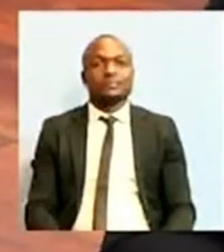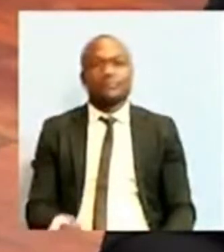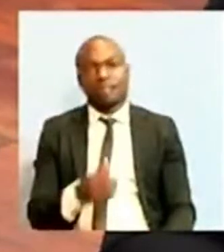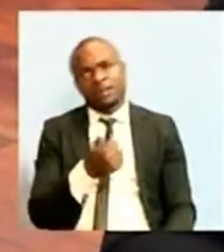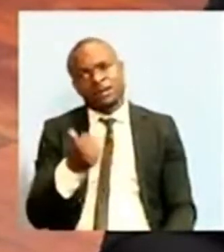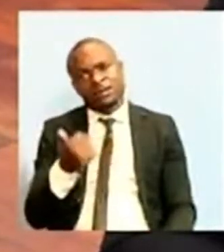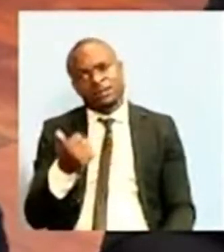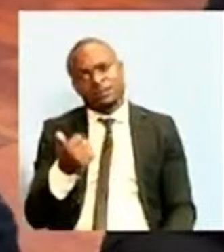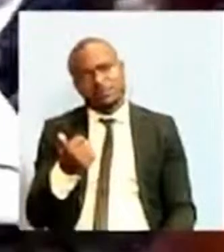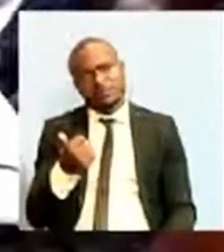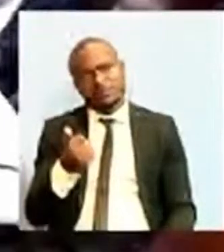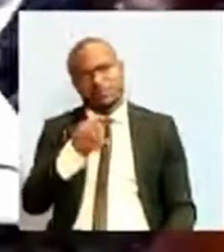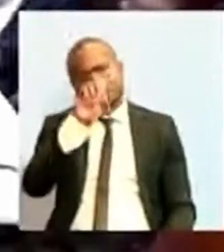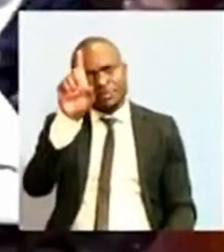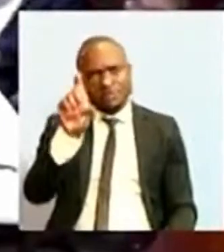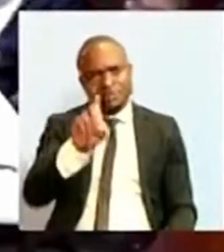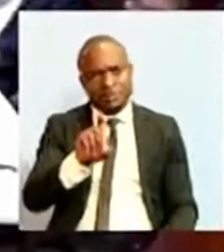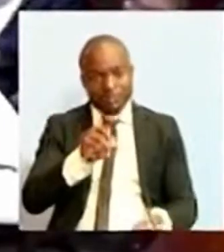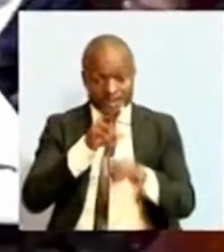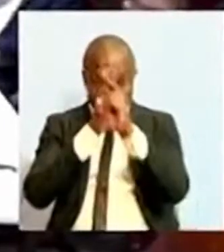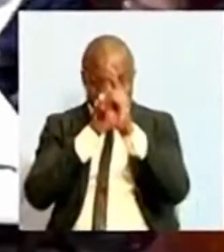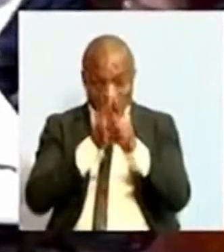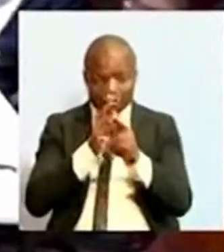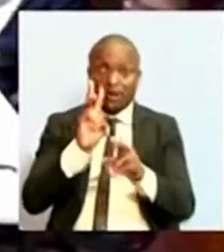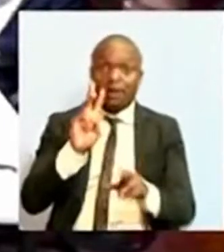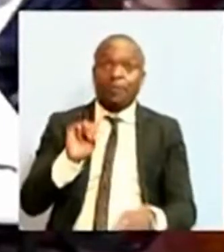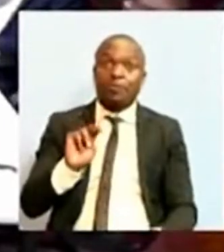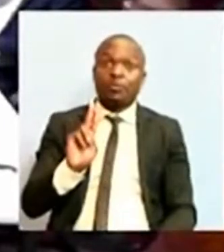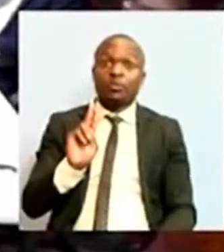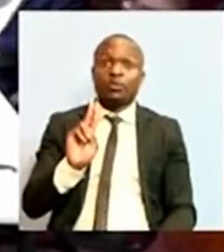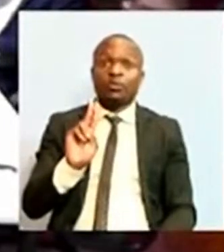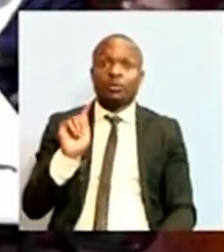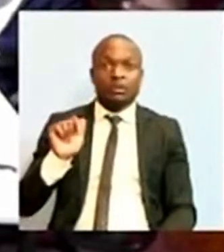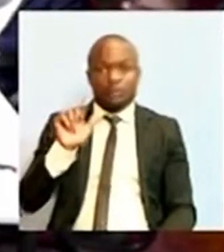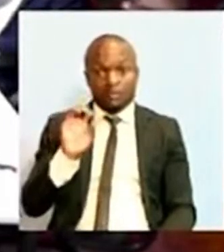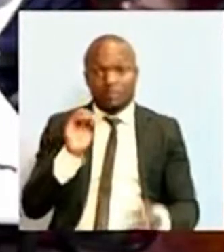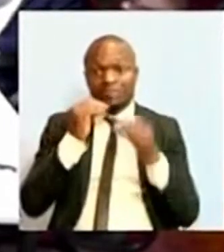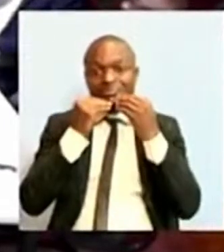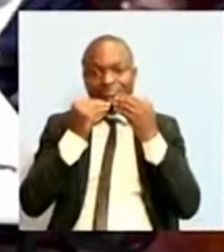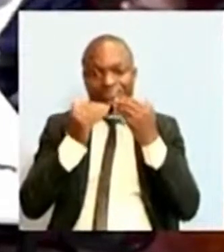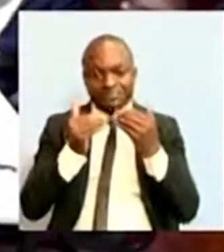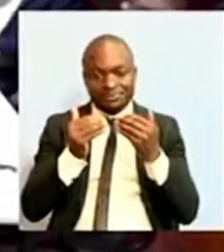Any other interventions? Honorable Mtelo. Thank you,